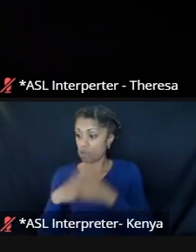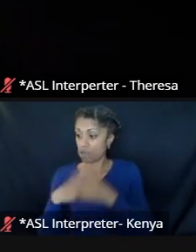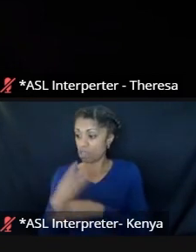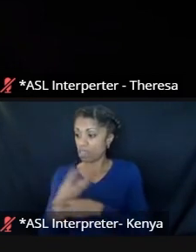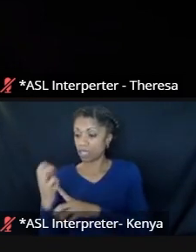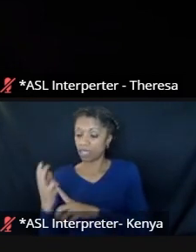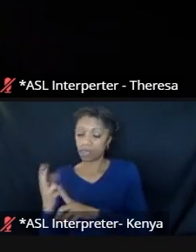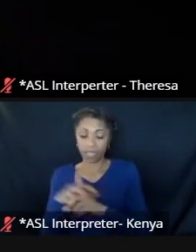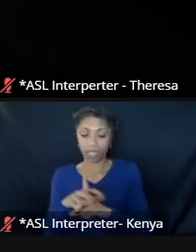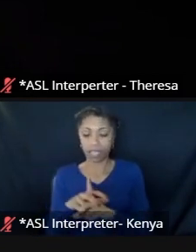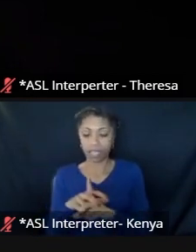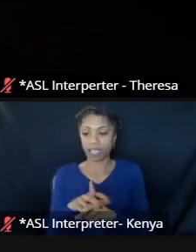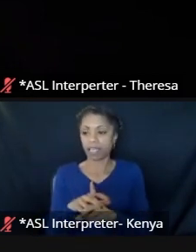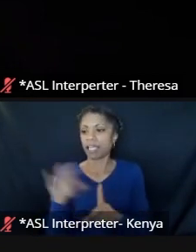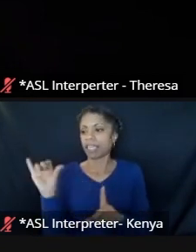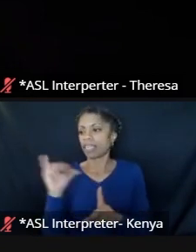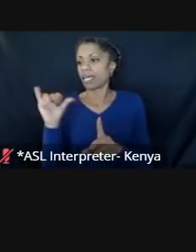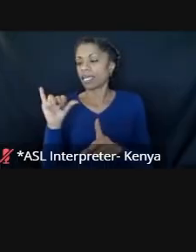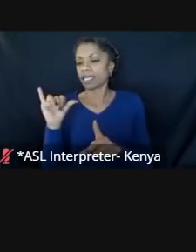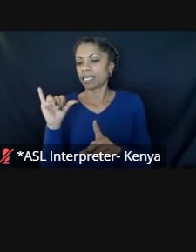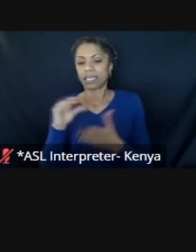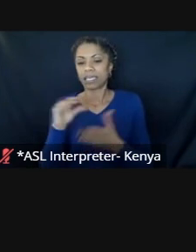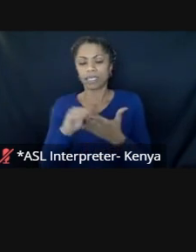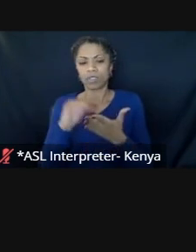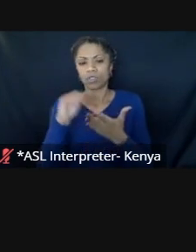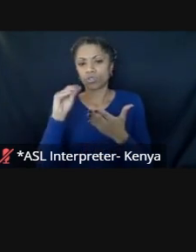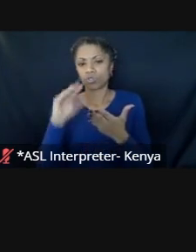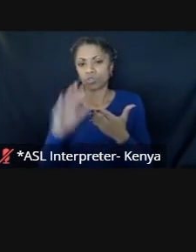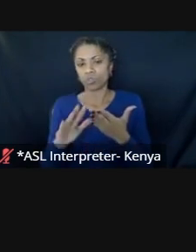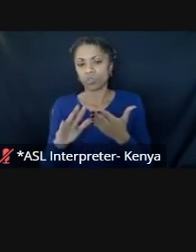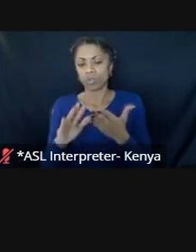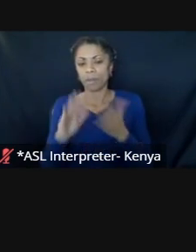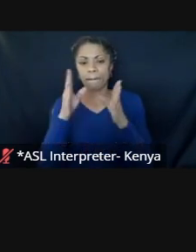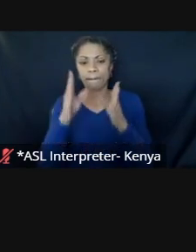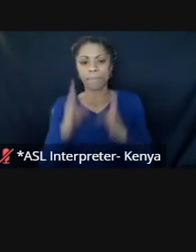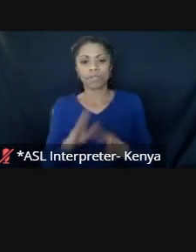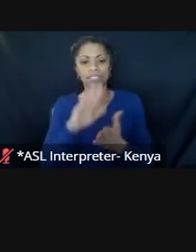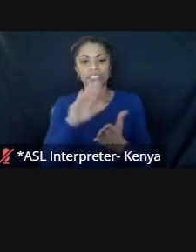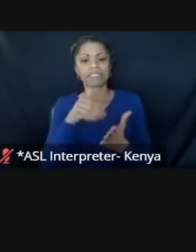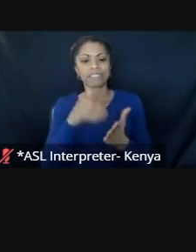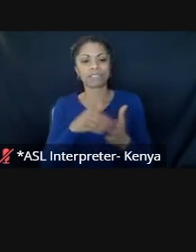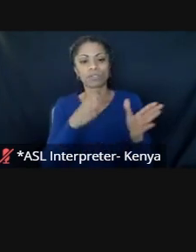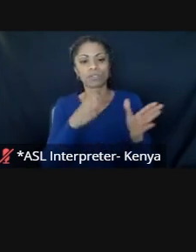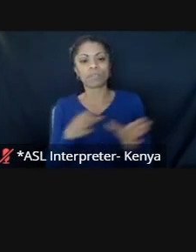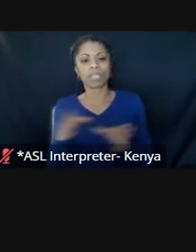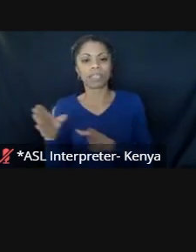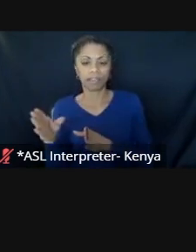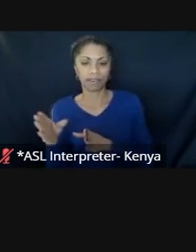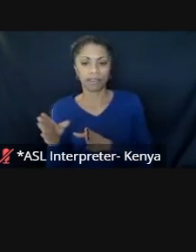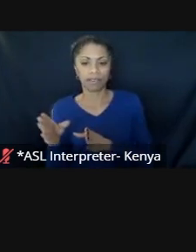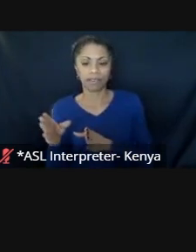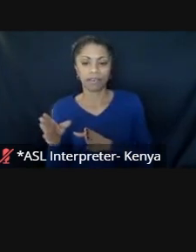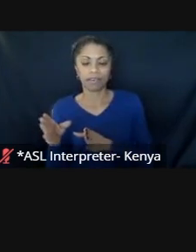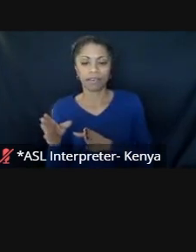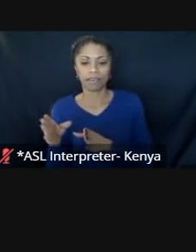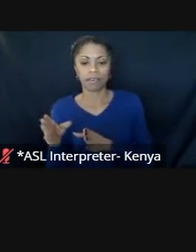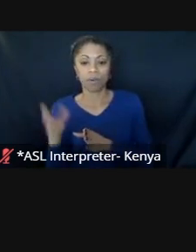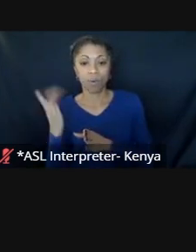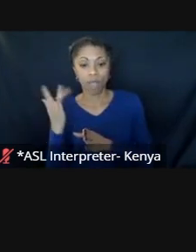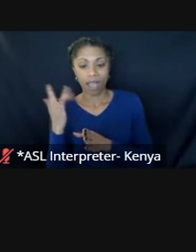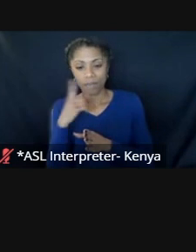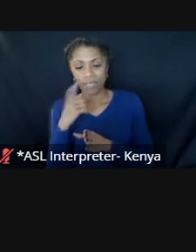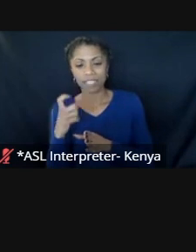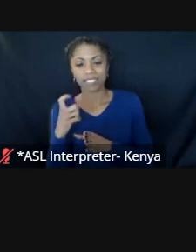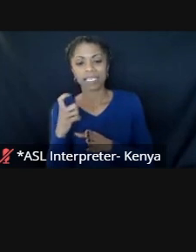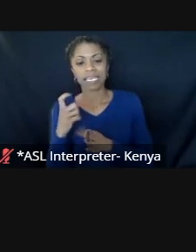one of them is student person-centered planning, so that every student is engaged in developing that